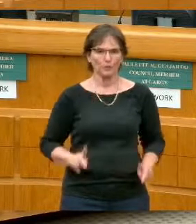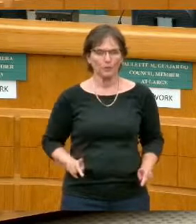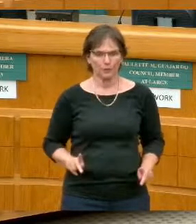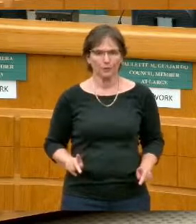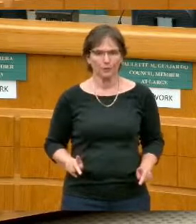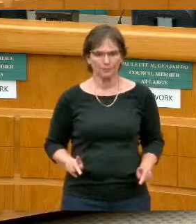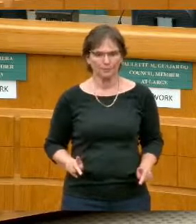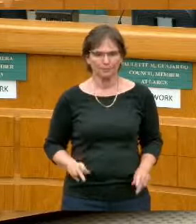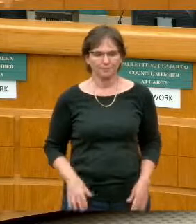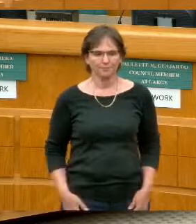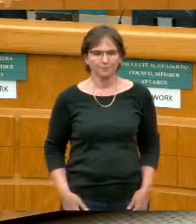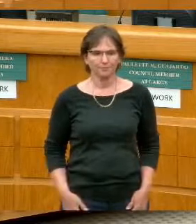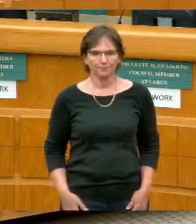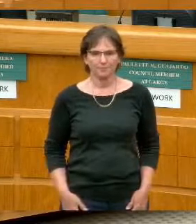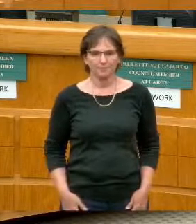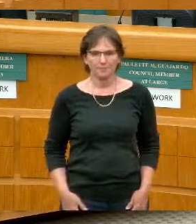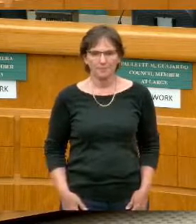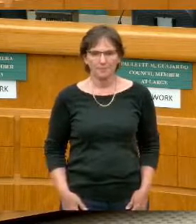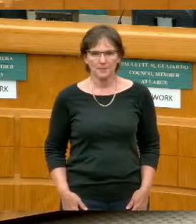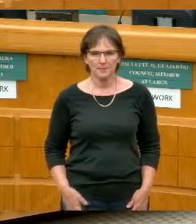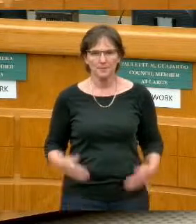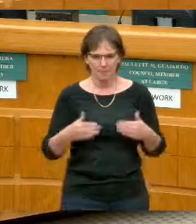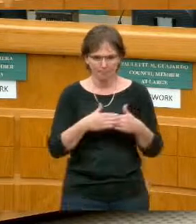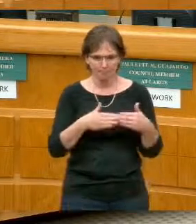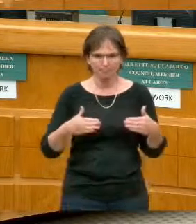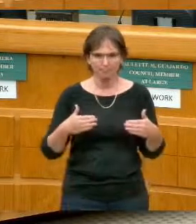Next slide, please.